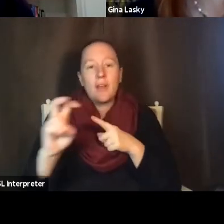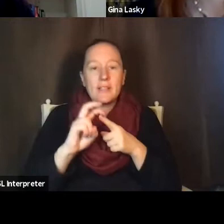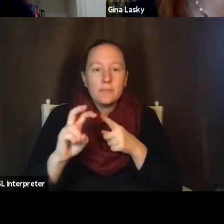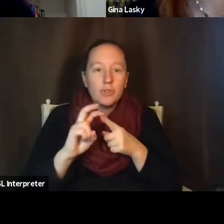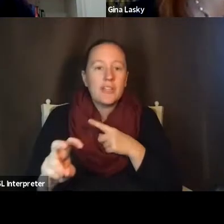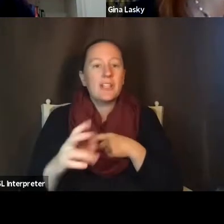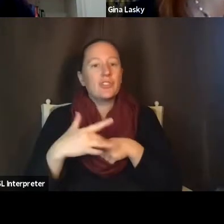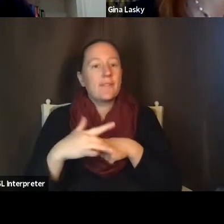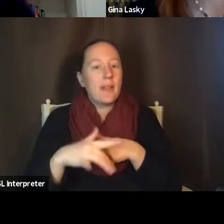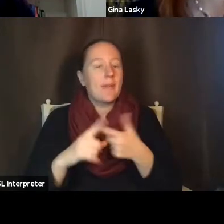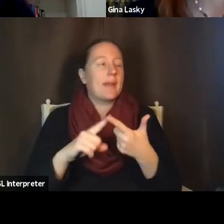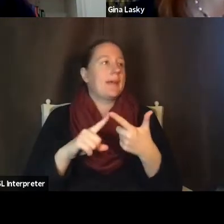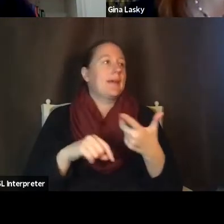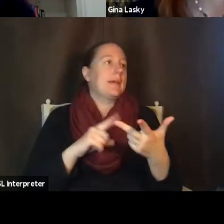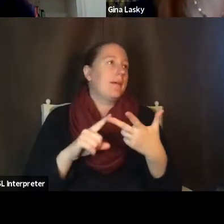transportation or